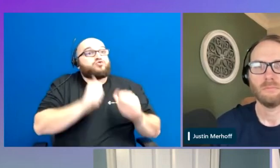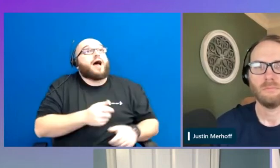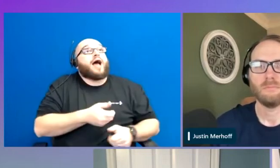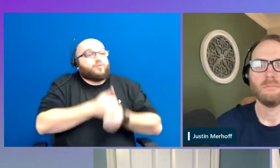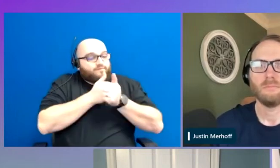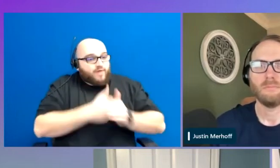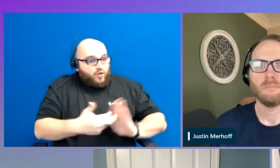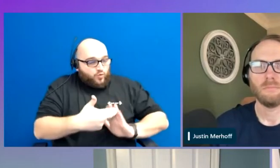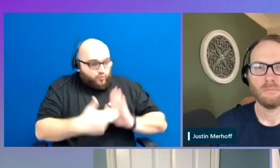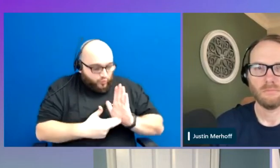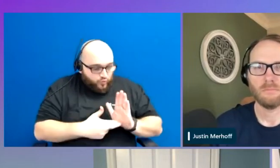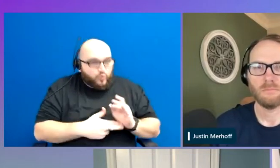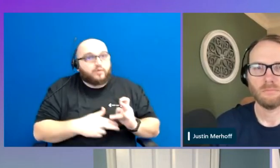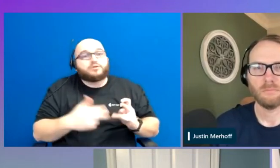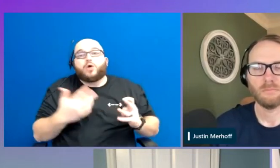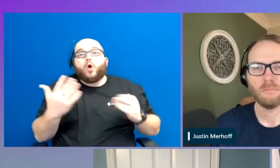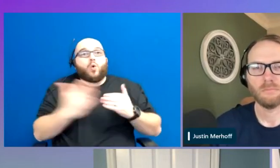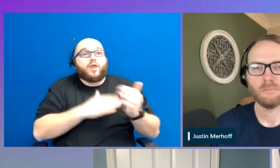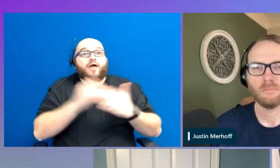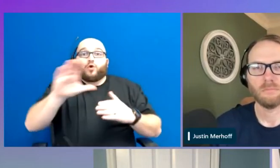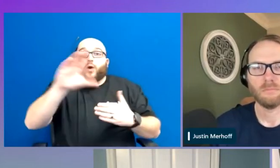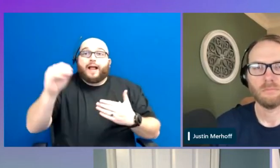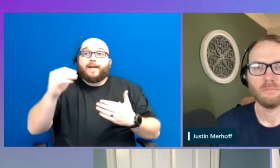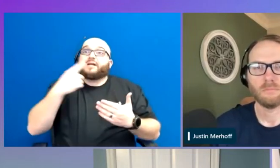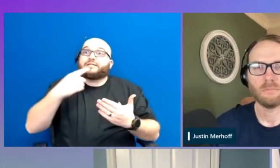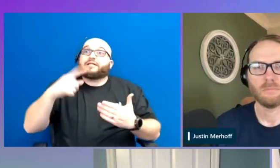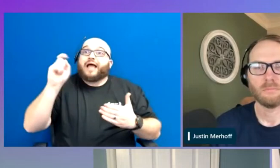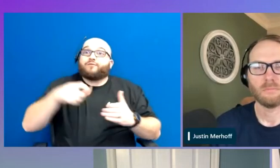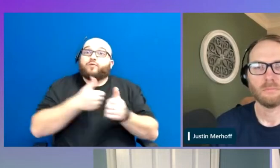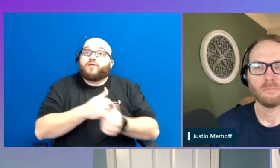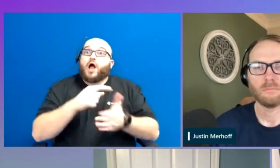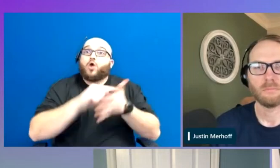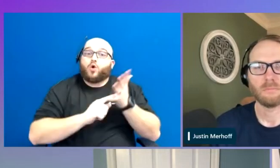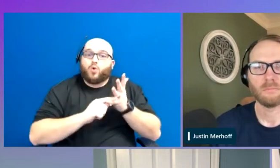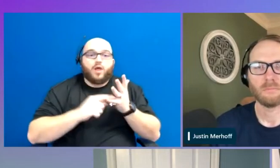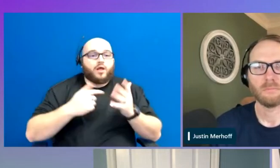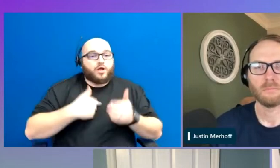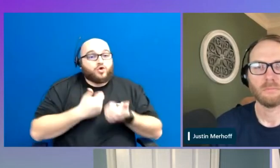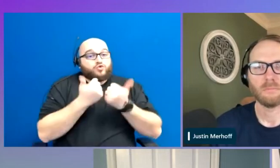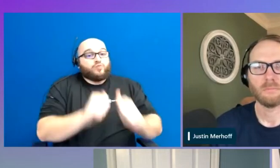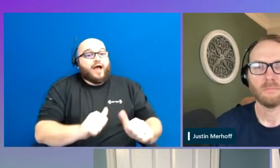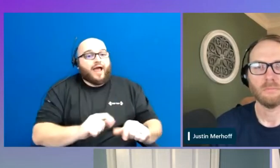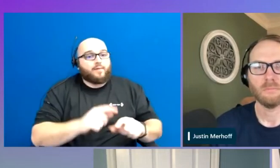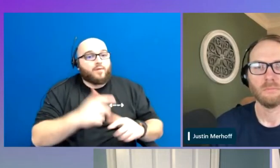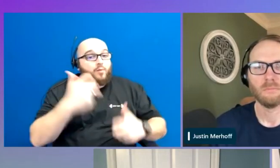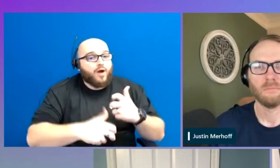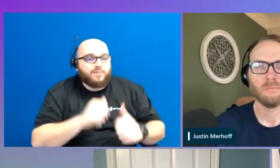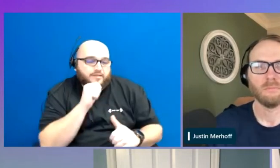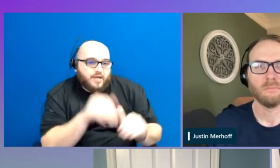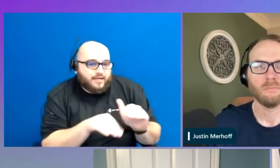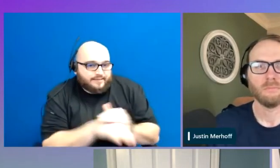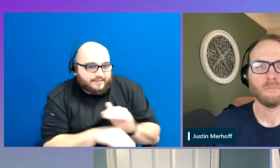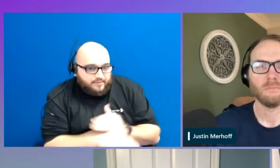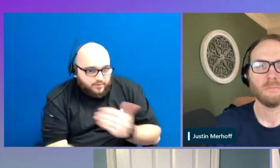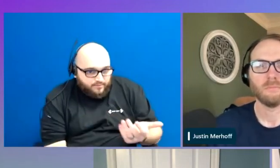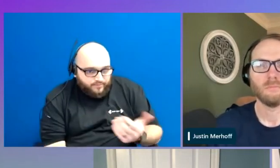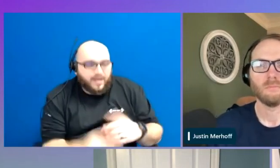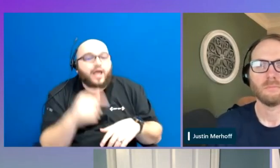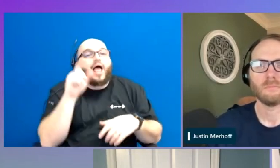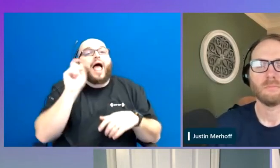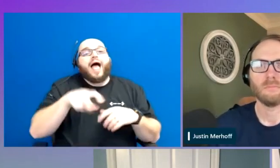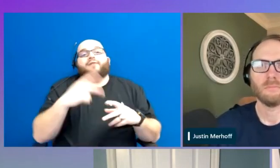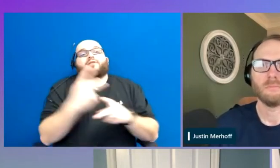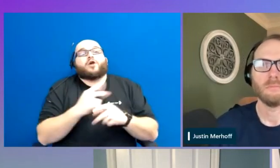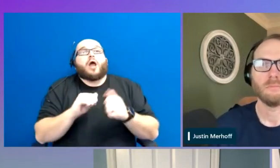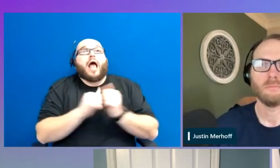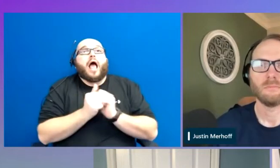tool that your organization has brought in-house, but it's not accessible. You have to find workarounds. You sometimes have